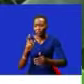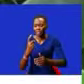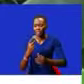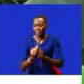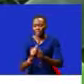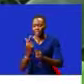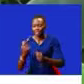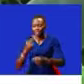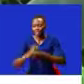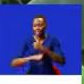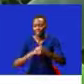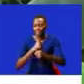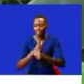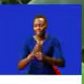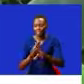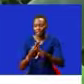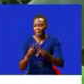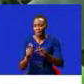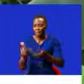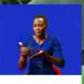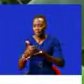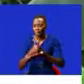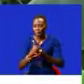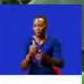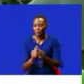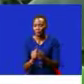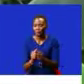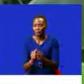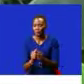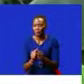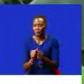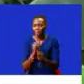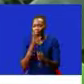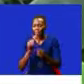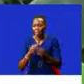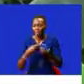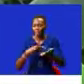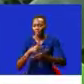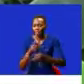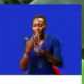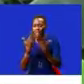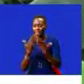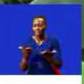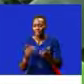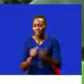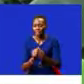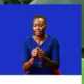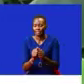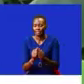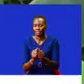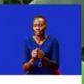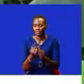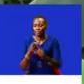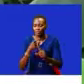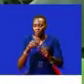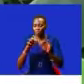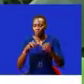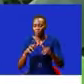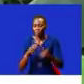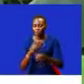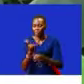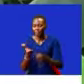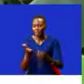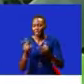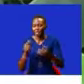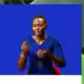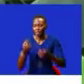per year, but contributed by selling their vegetables or whatever they sell from the farm. So they